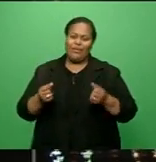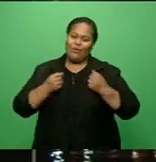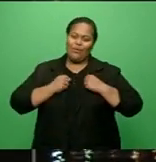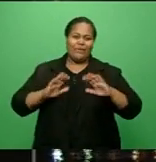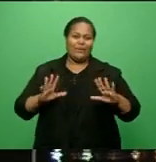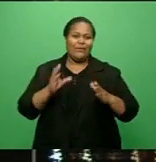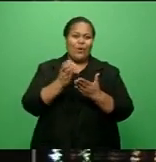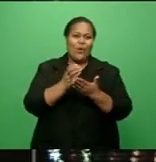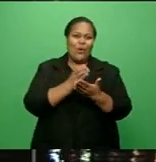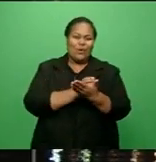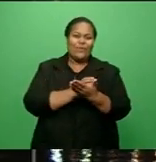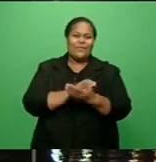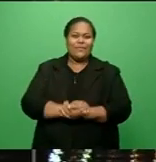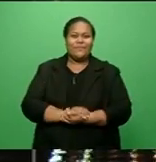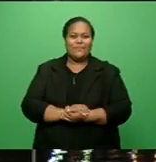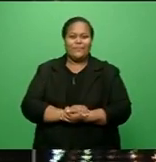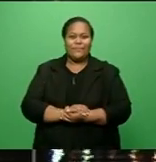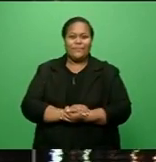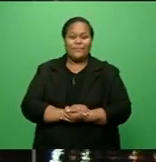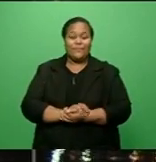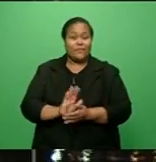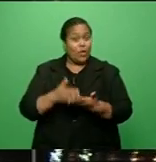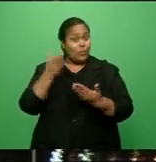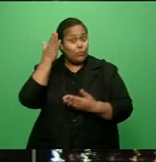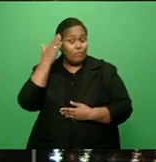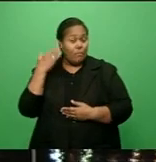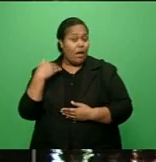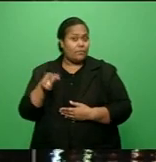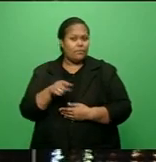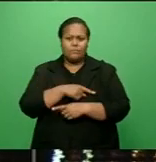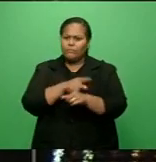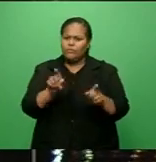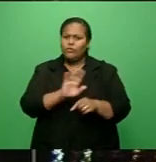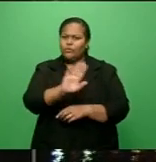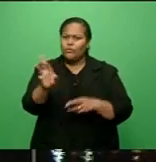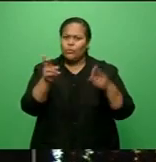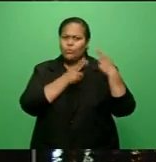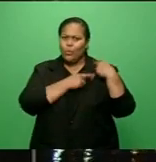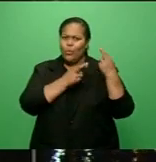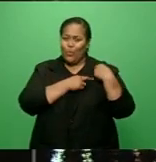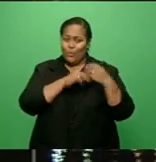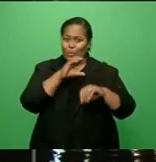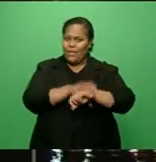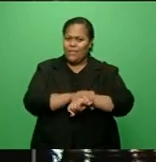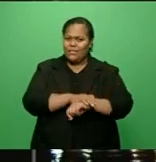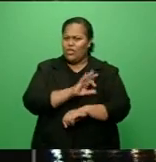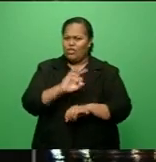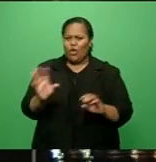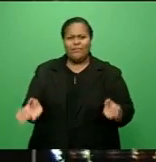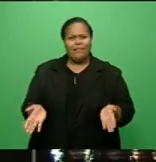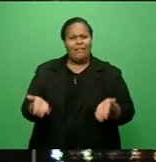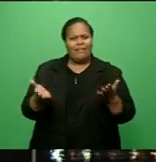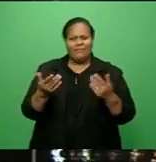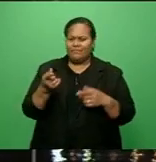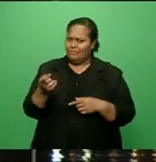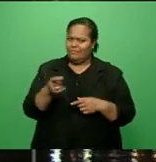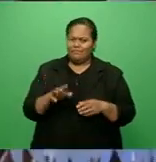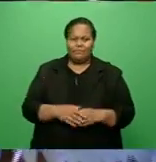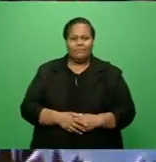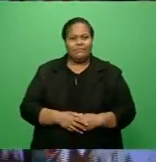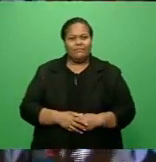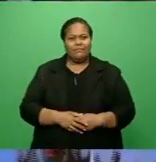Suva. The officers were sternly reminded not to take their roles as police constables lightly. Vinina Rakautonga